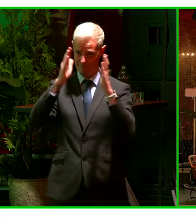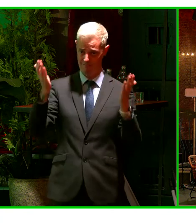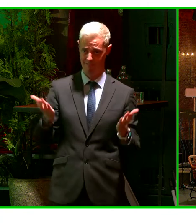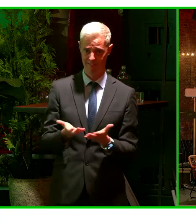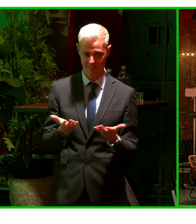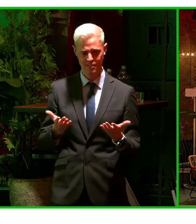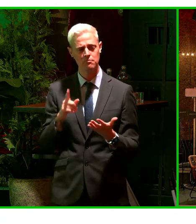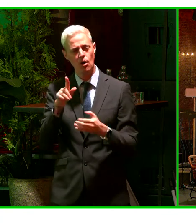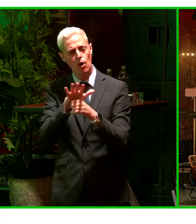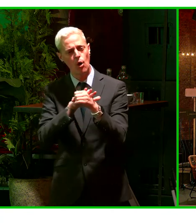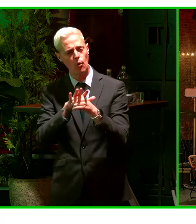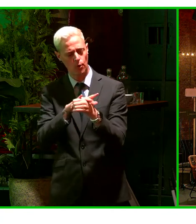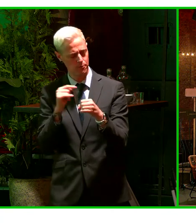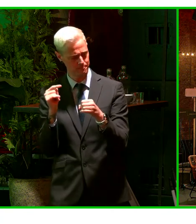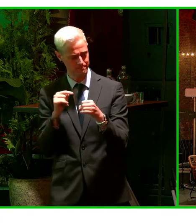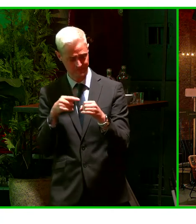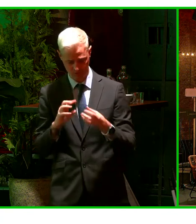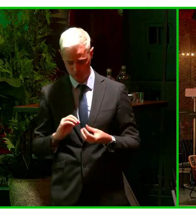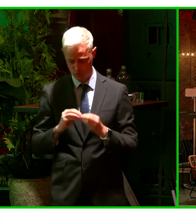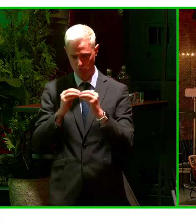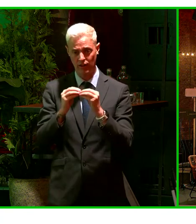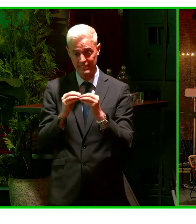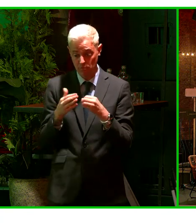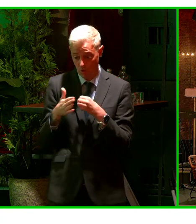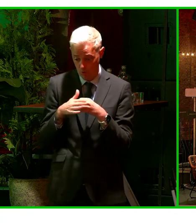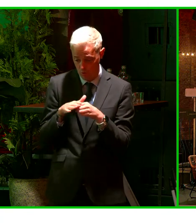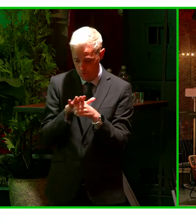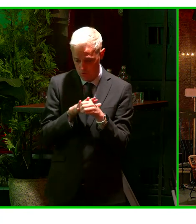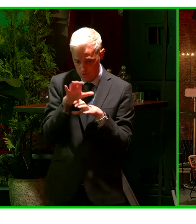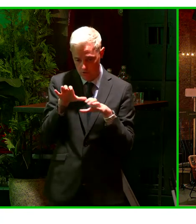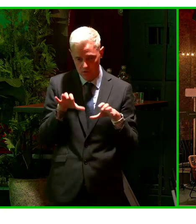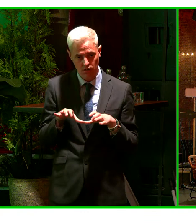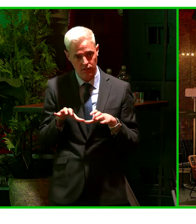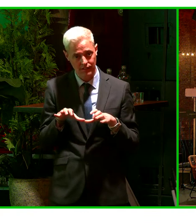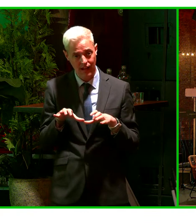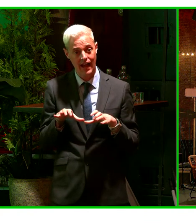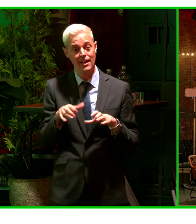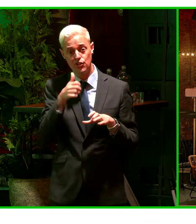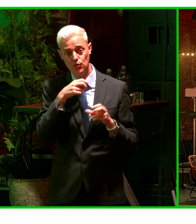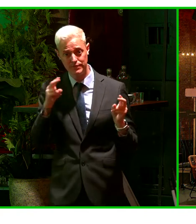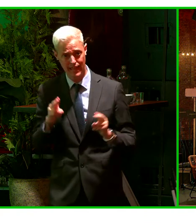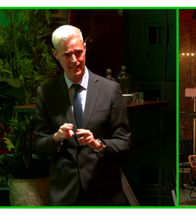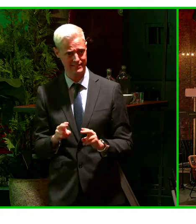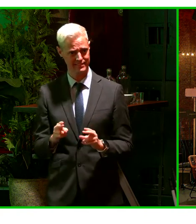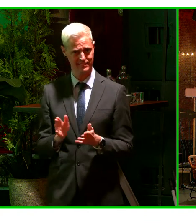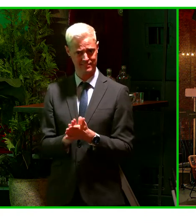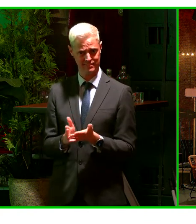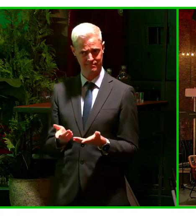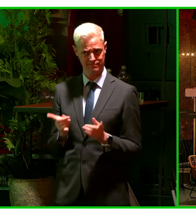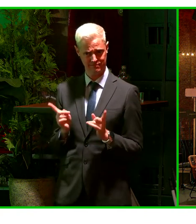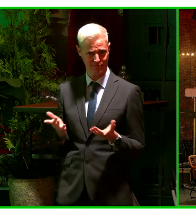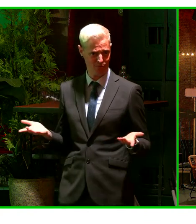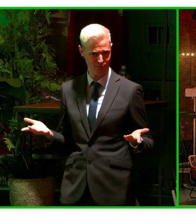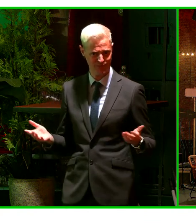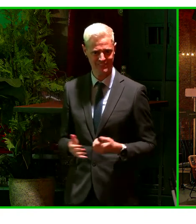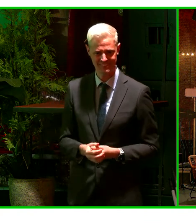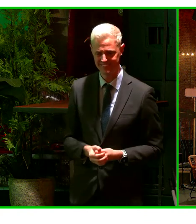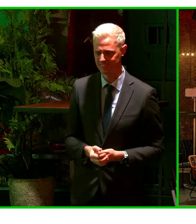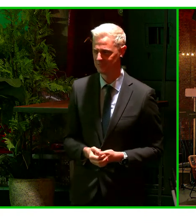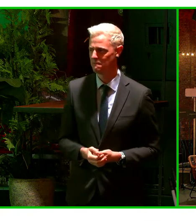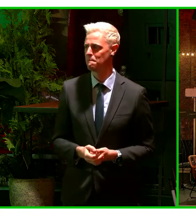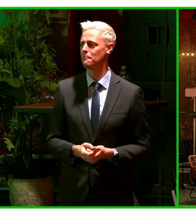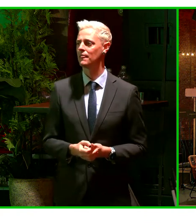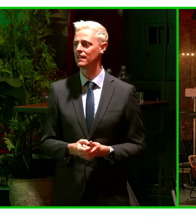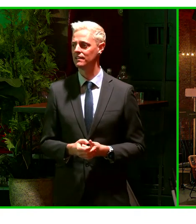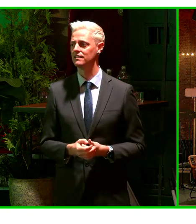do locally is try to generate more and obviously use less. And an obvious answer there. And I think as you've heard on